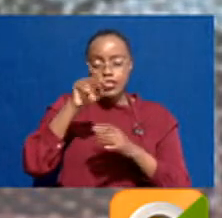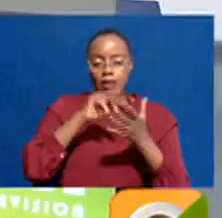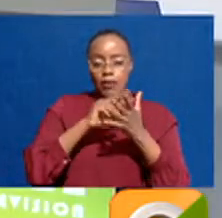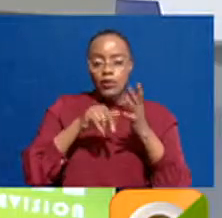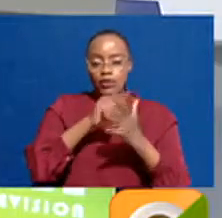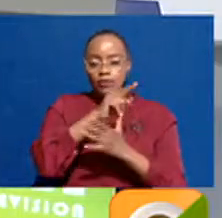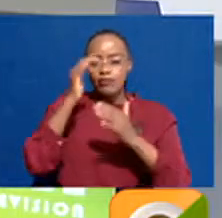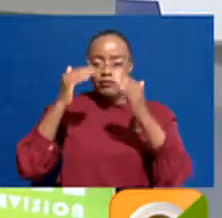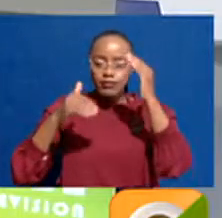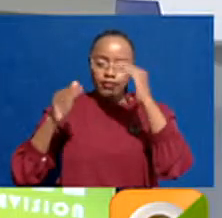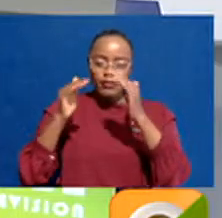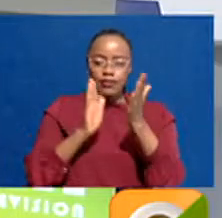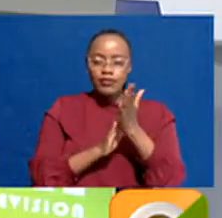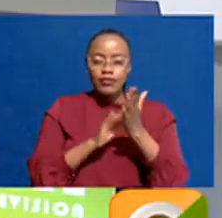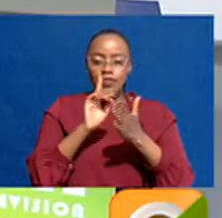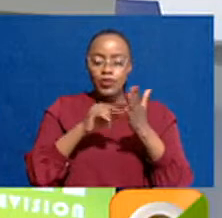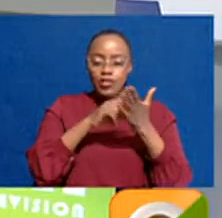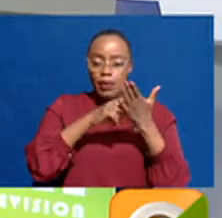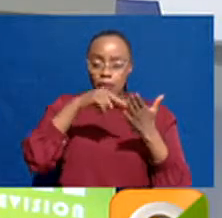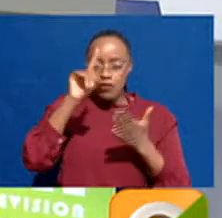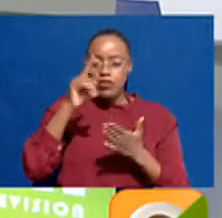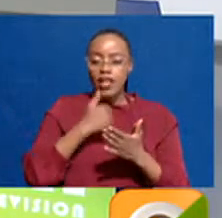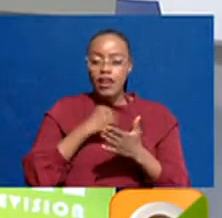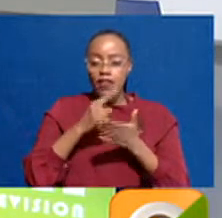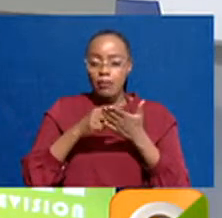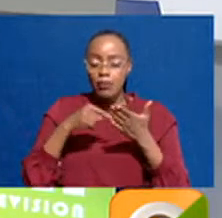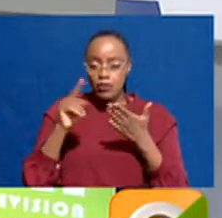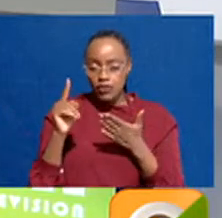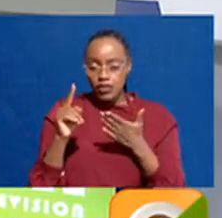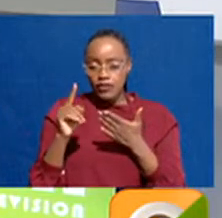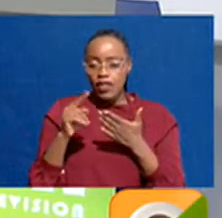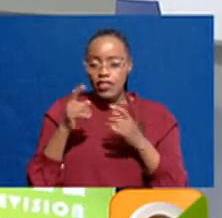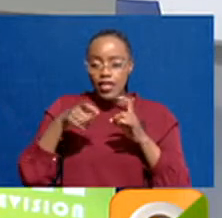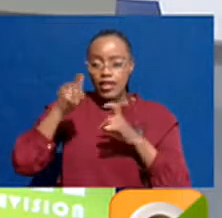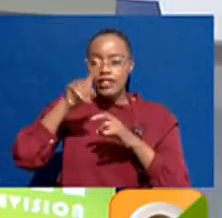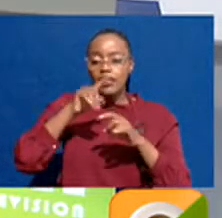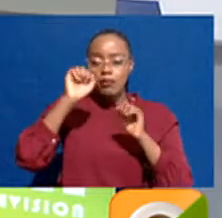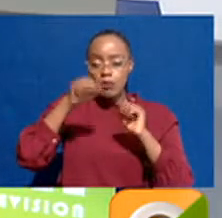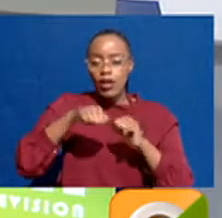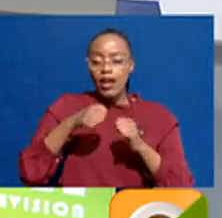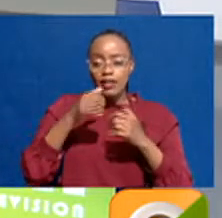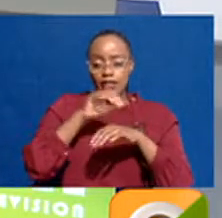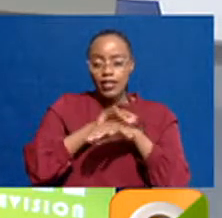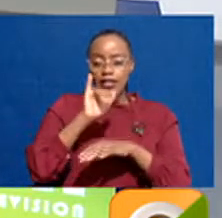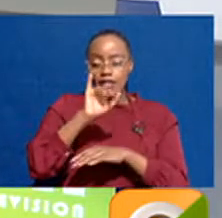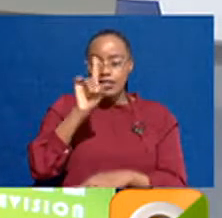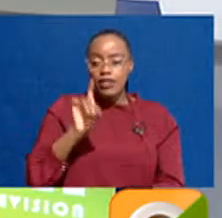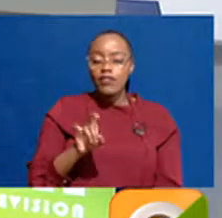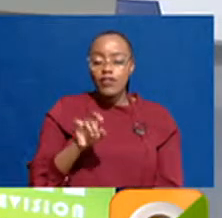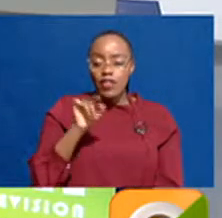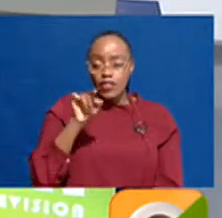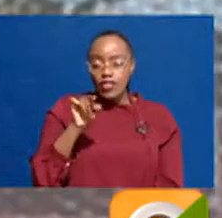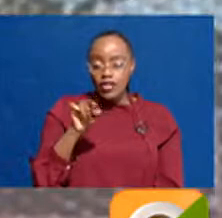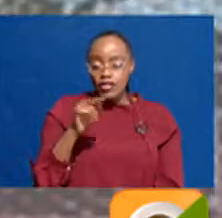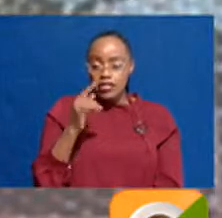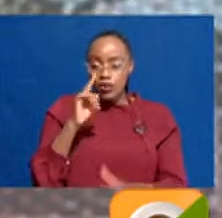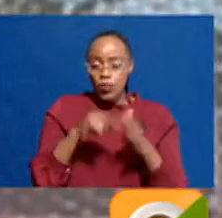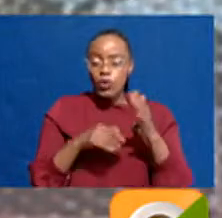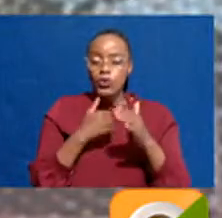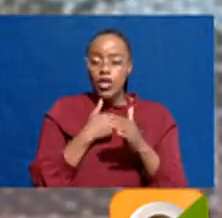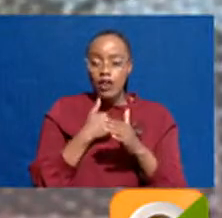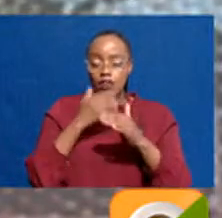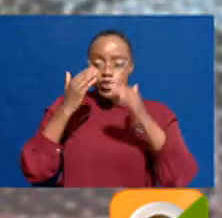those universities you have recommended approval, I mean you have approved the raise, they can afford? And this is the ones we